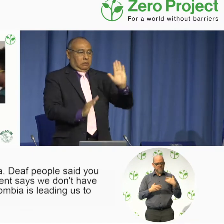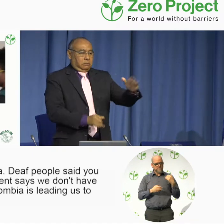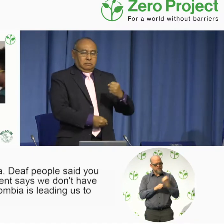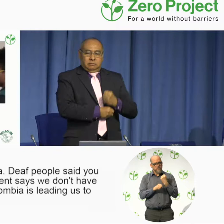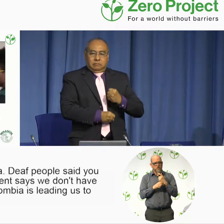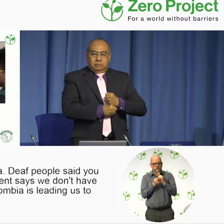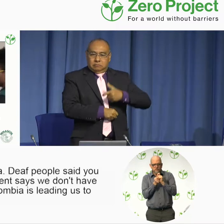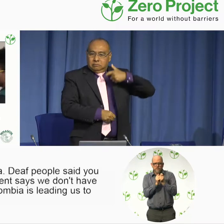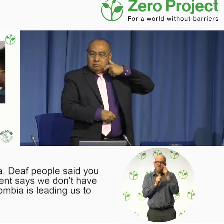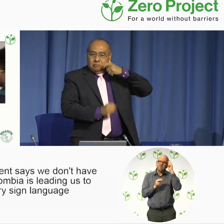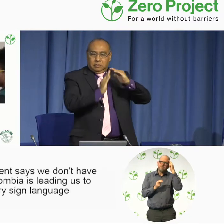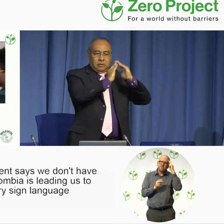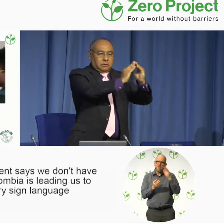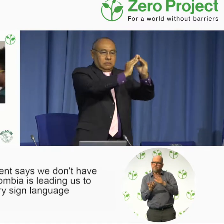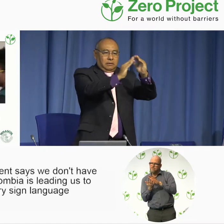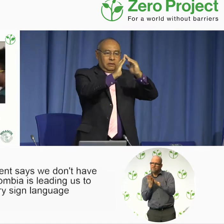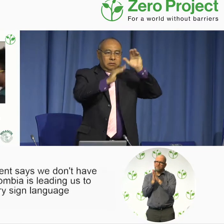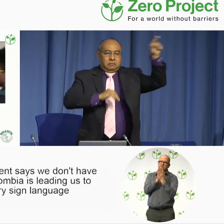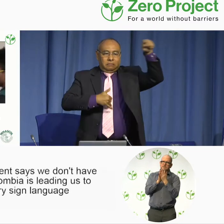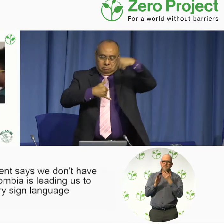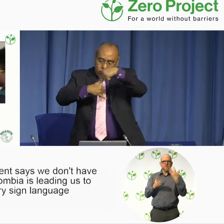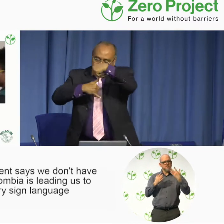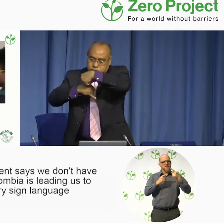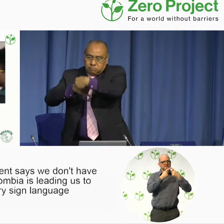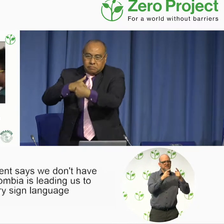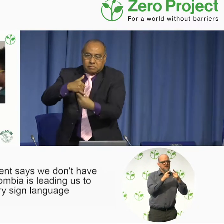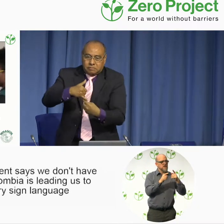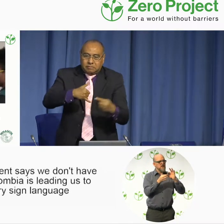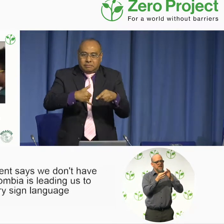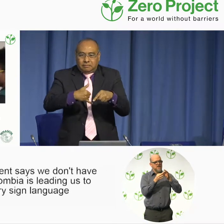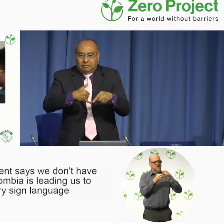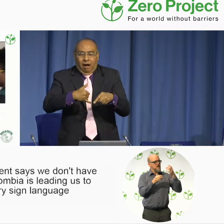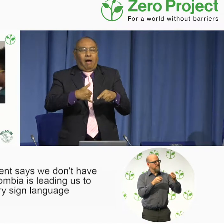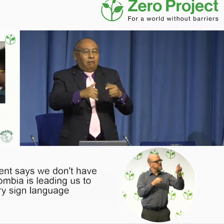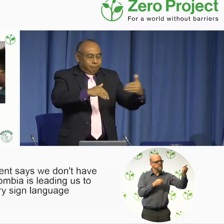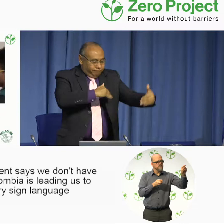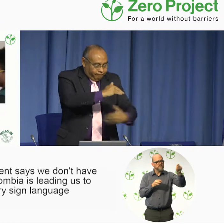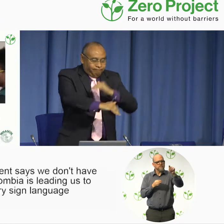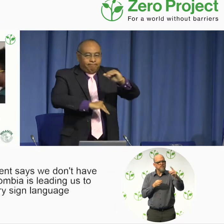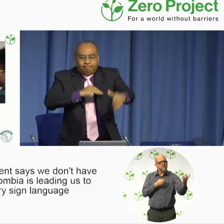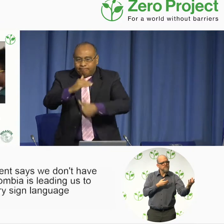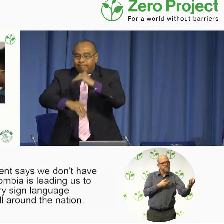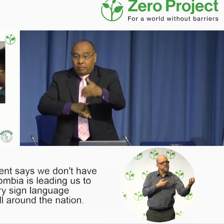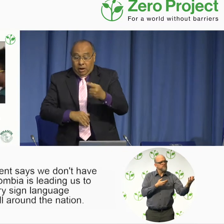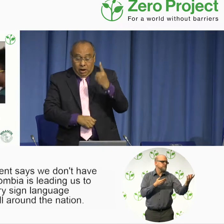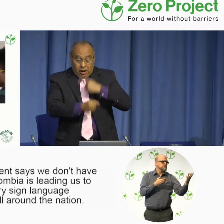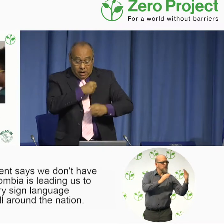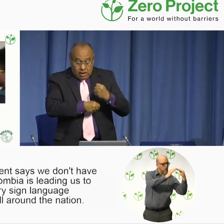in which every sign language interpreter is working from their home all around the nation.